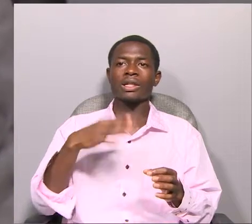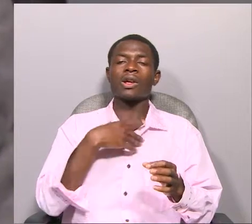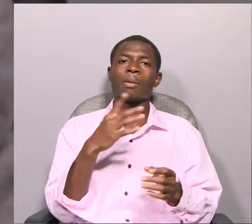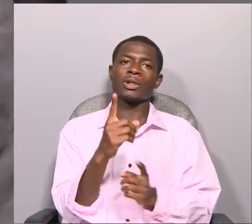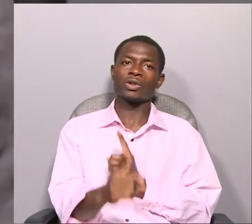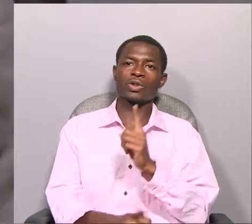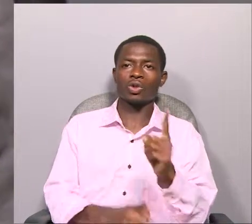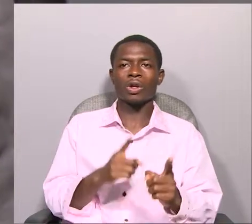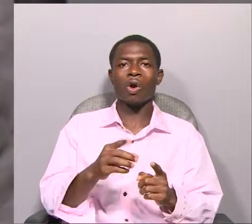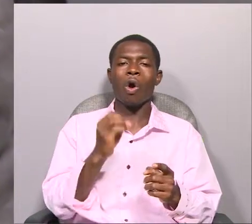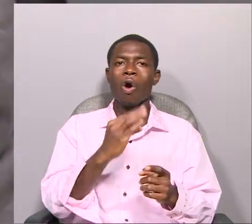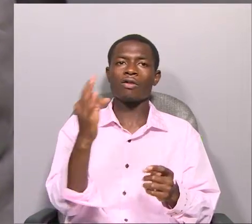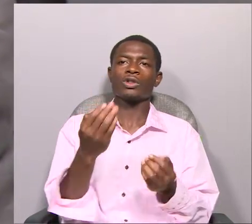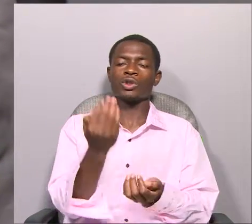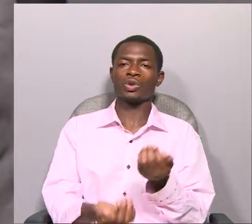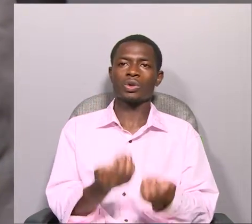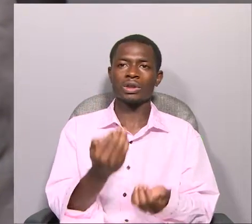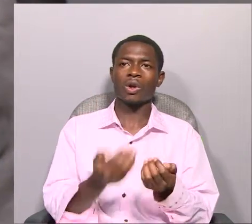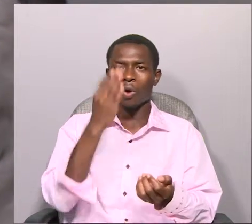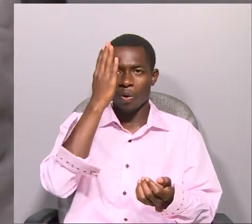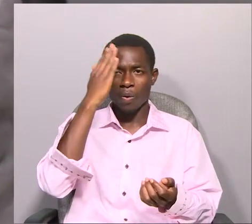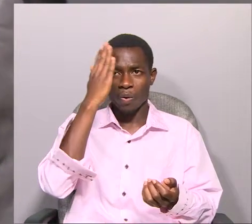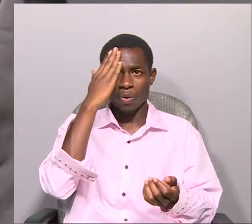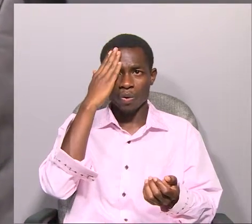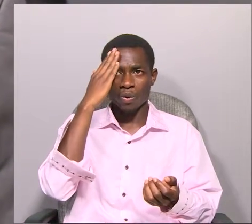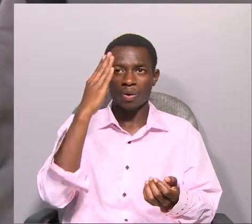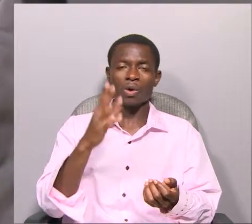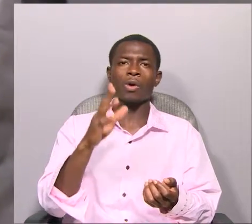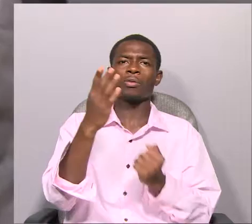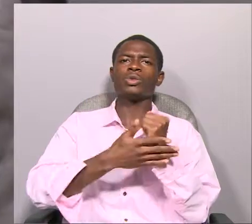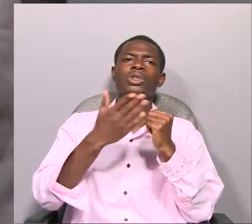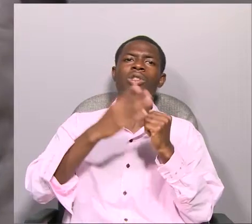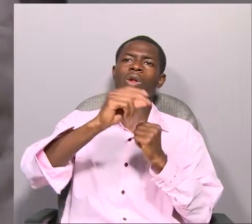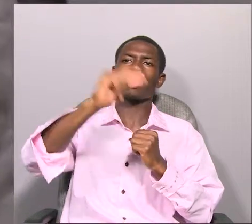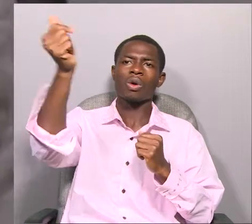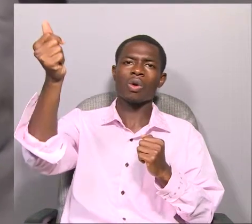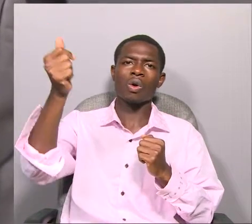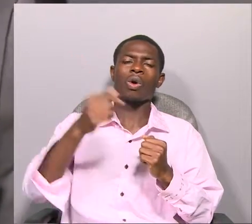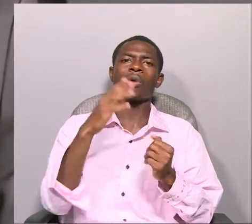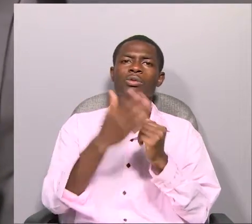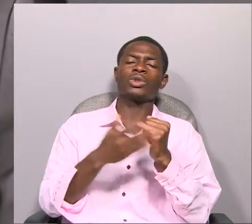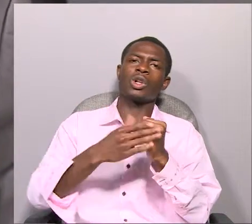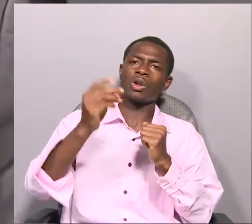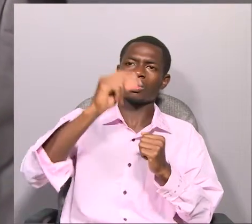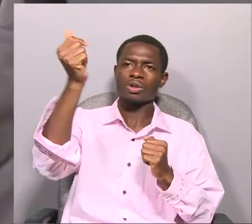But we are talking of children who are in Mahenye, who are in Mzarabani, who are